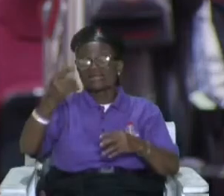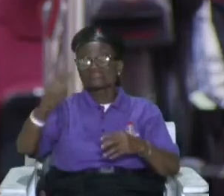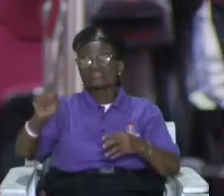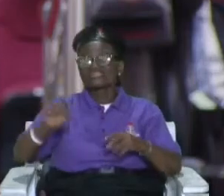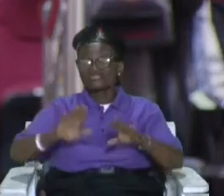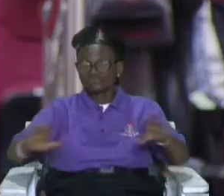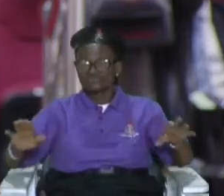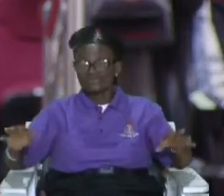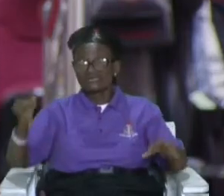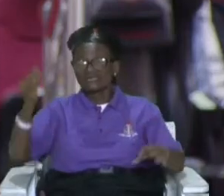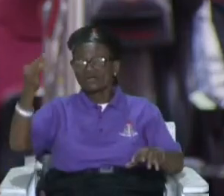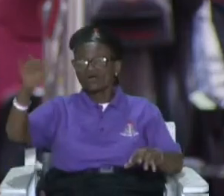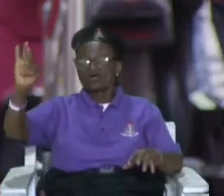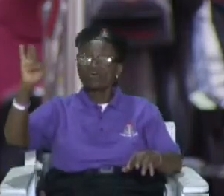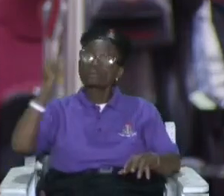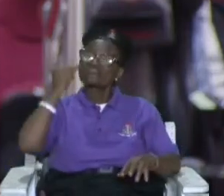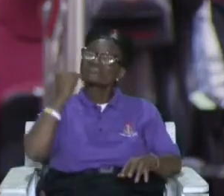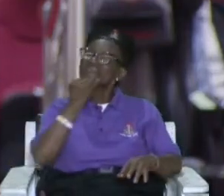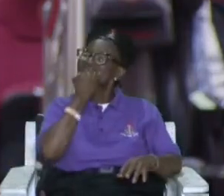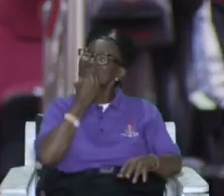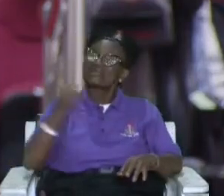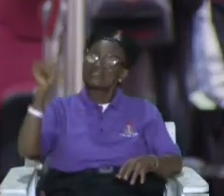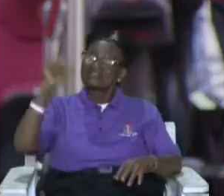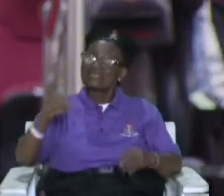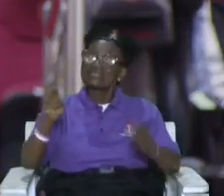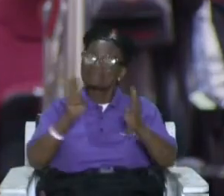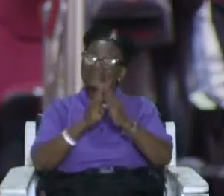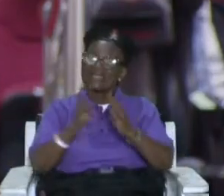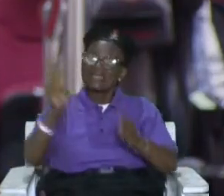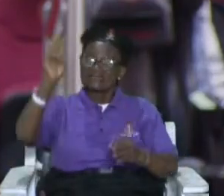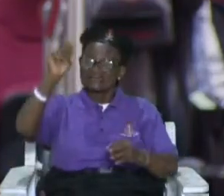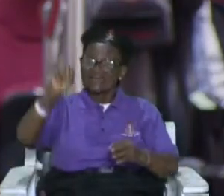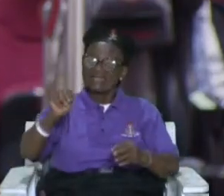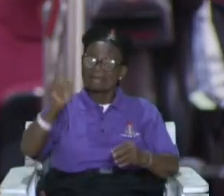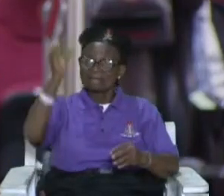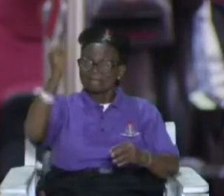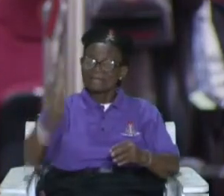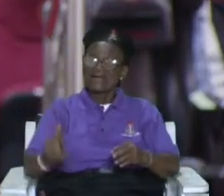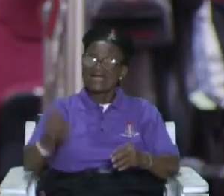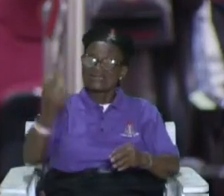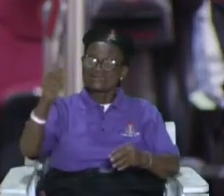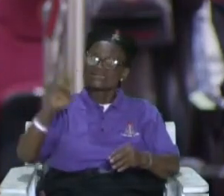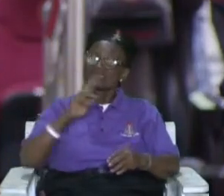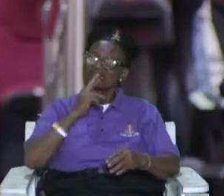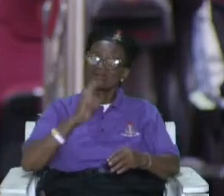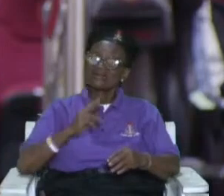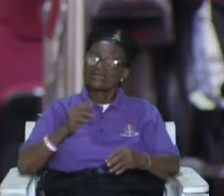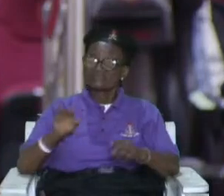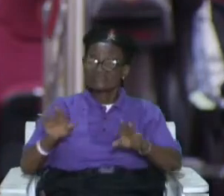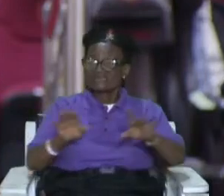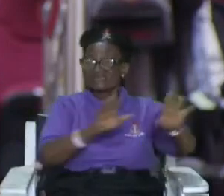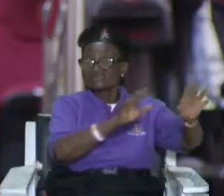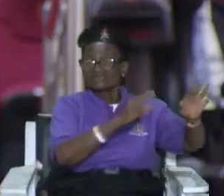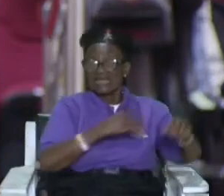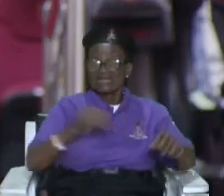the Red Sea. And they were afraid.